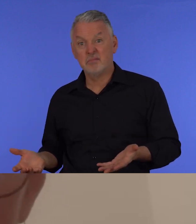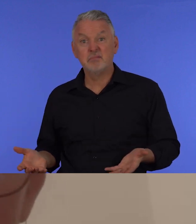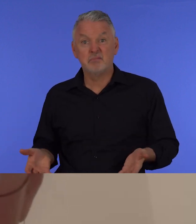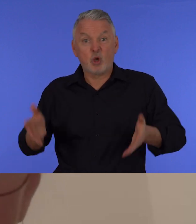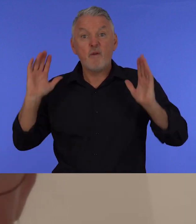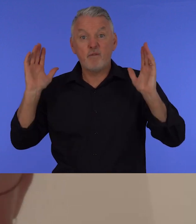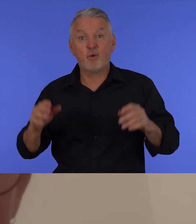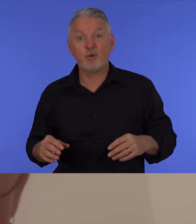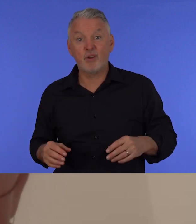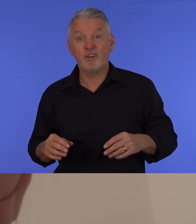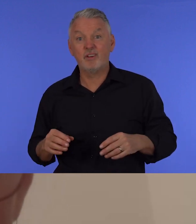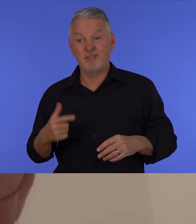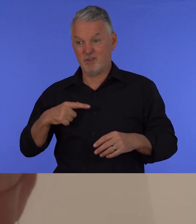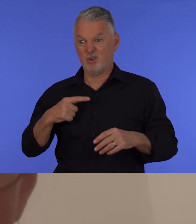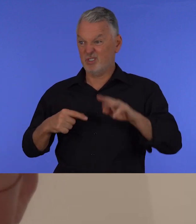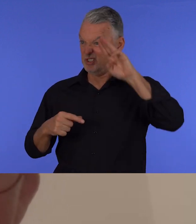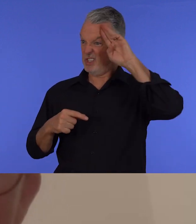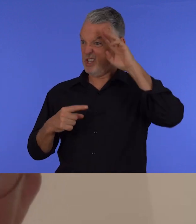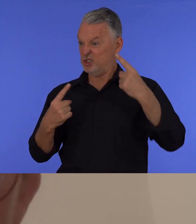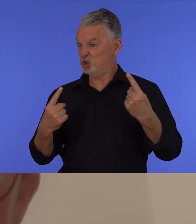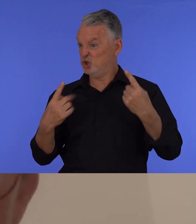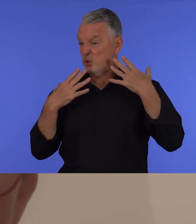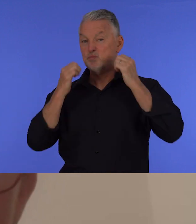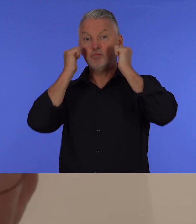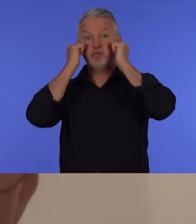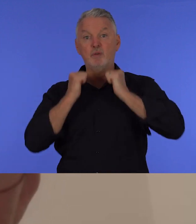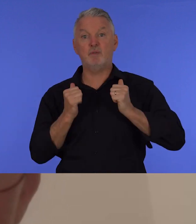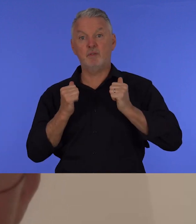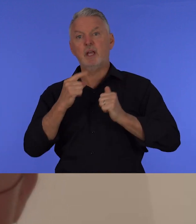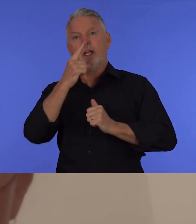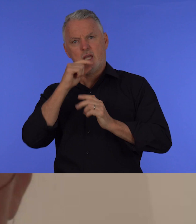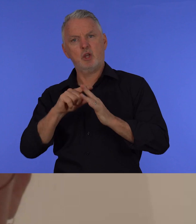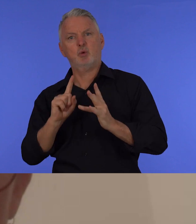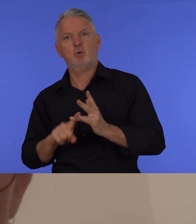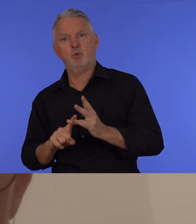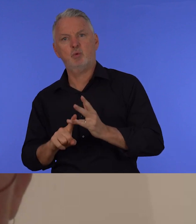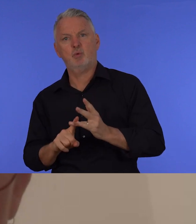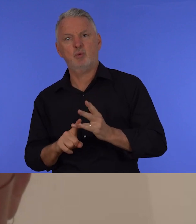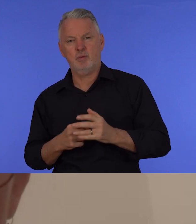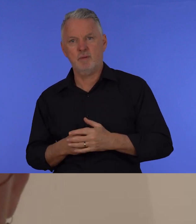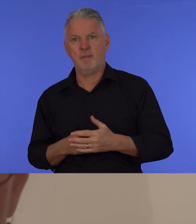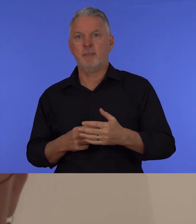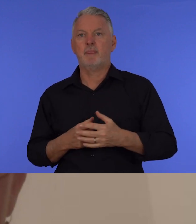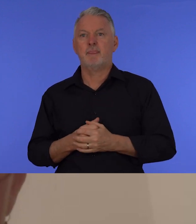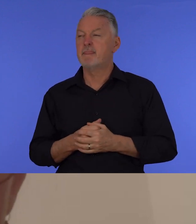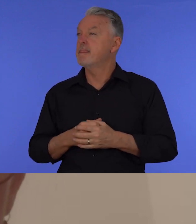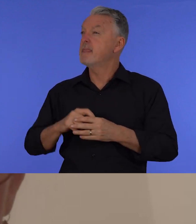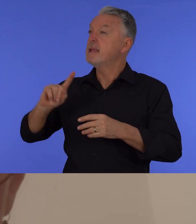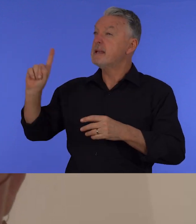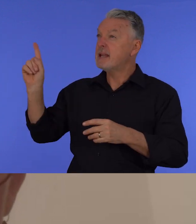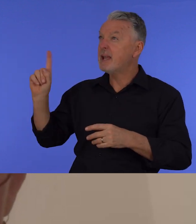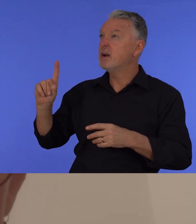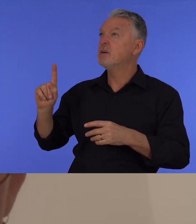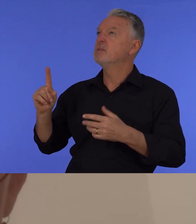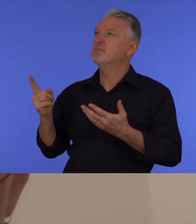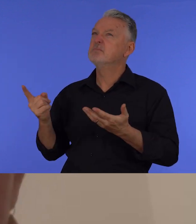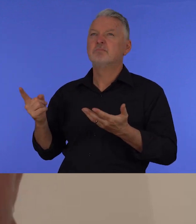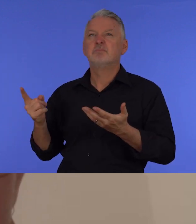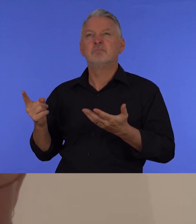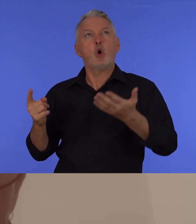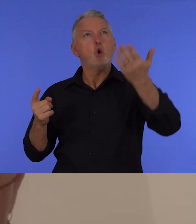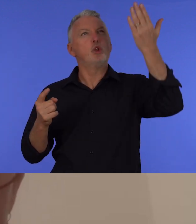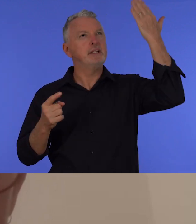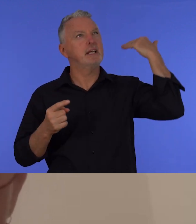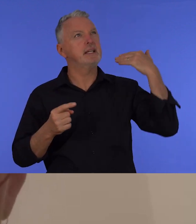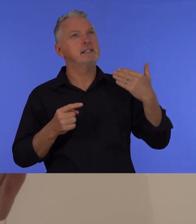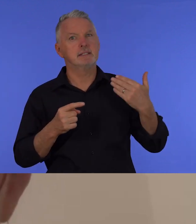this or doing that, I'll say yes. Scouts yeah, has always sort of talked us through that before those sort of big events, probably